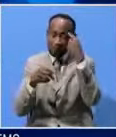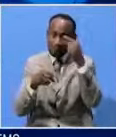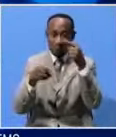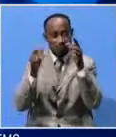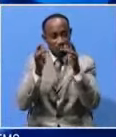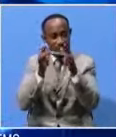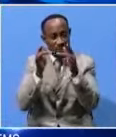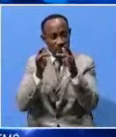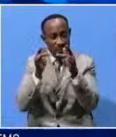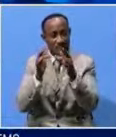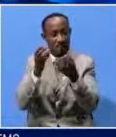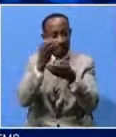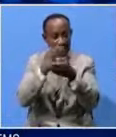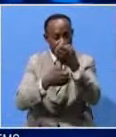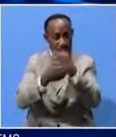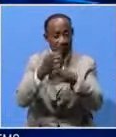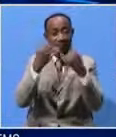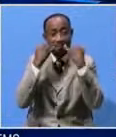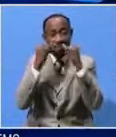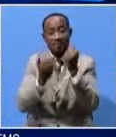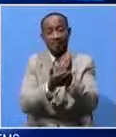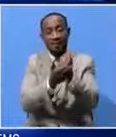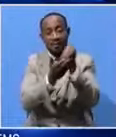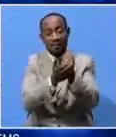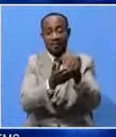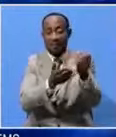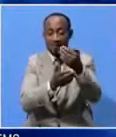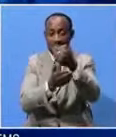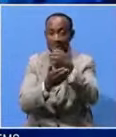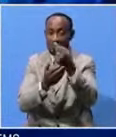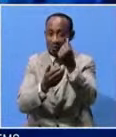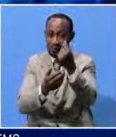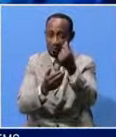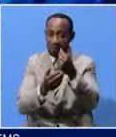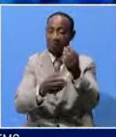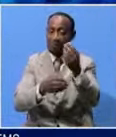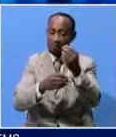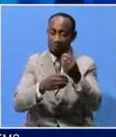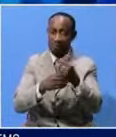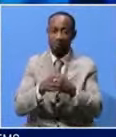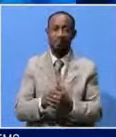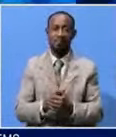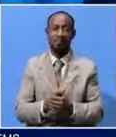Data Exchange will assist the two countries in revenue collection and risk management.